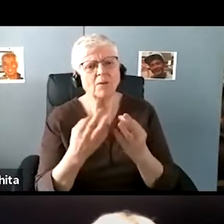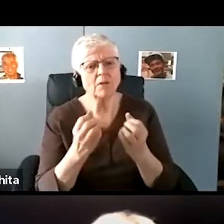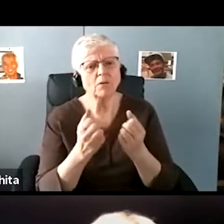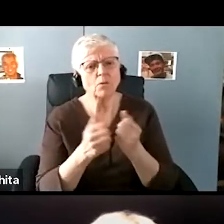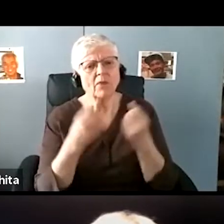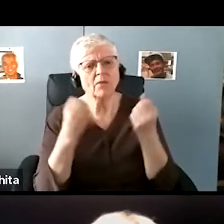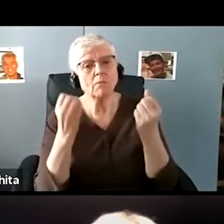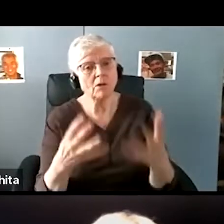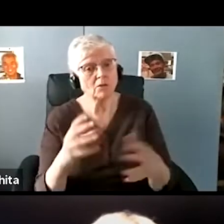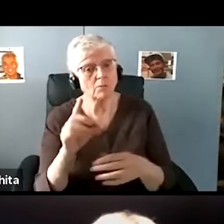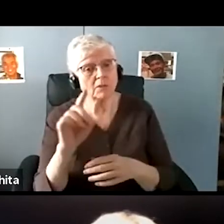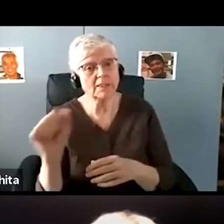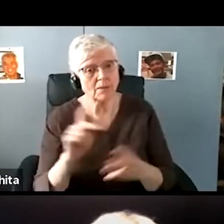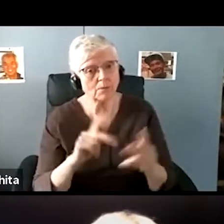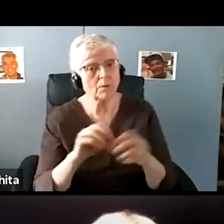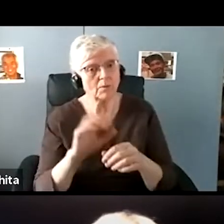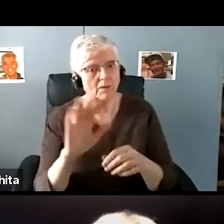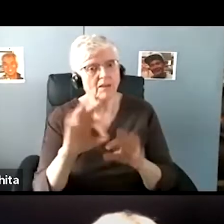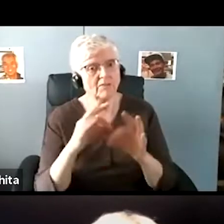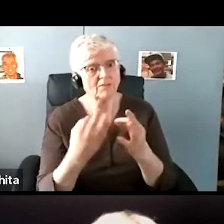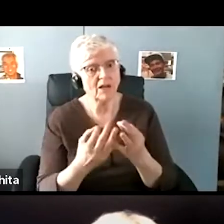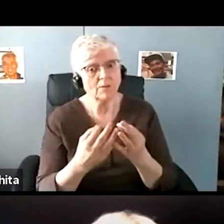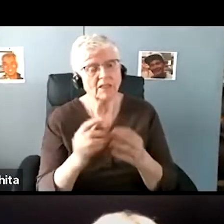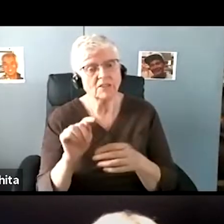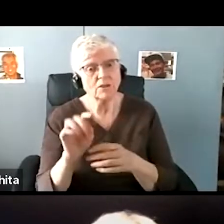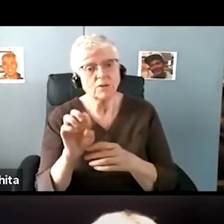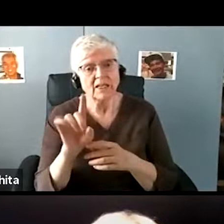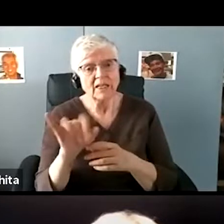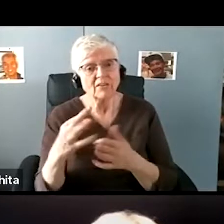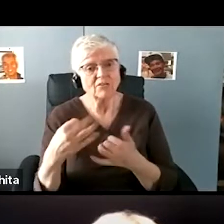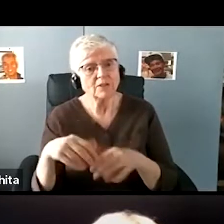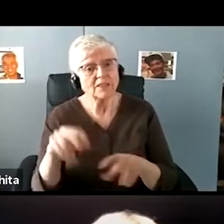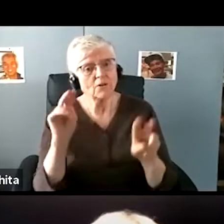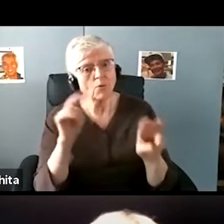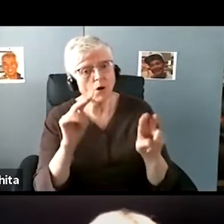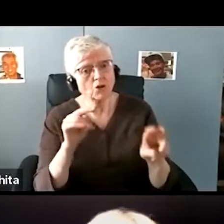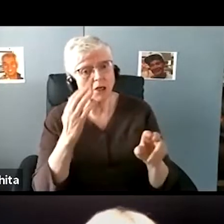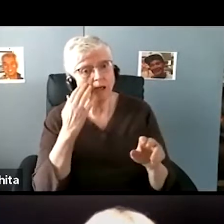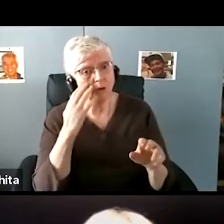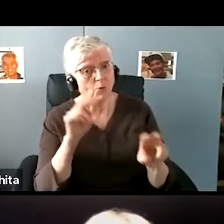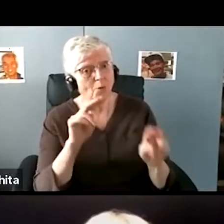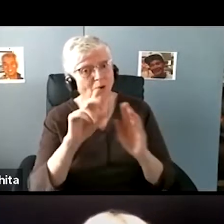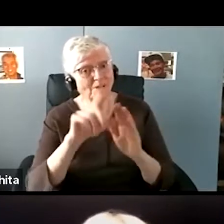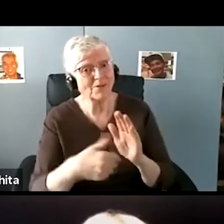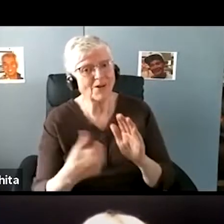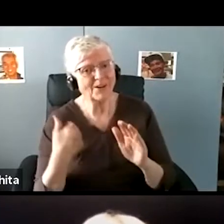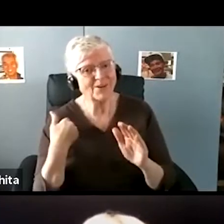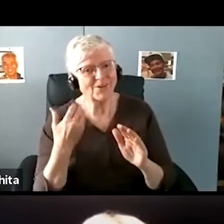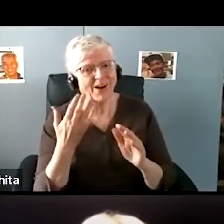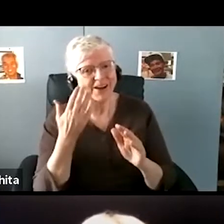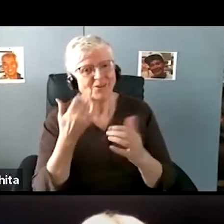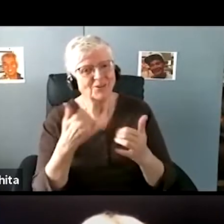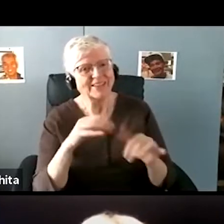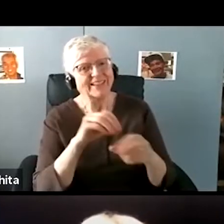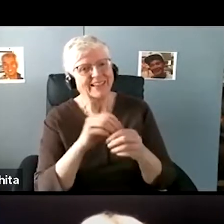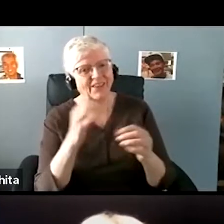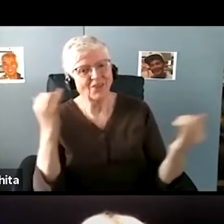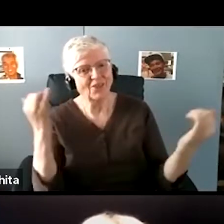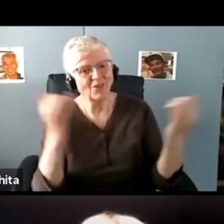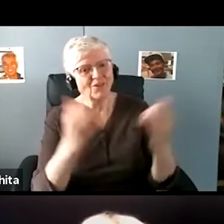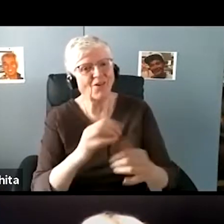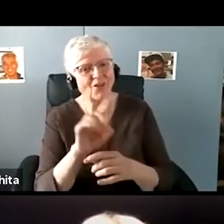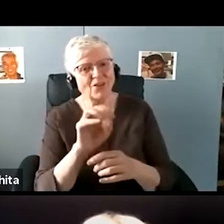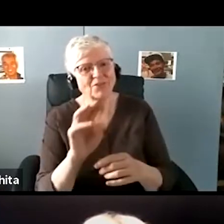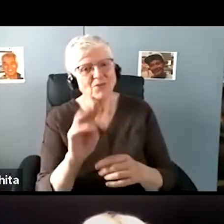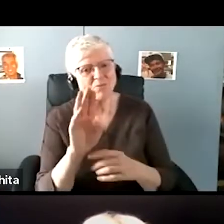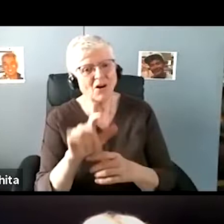it. So to Teddy, if you're still watching, I know you were earlier, and I know that you're still in this call.